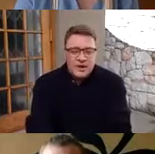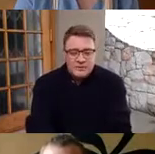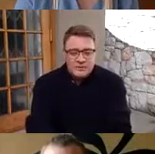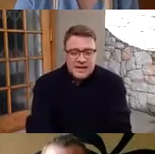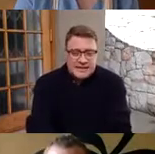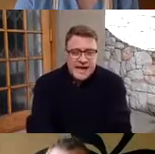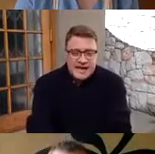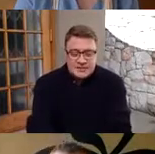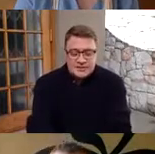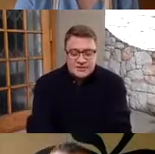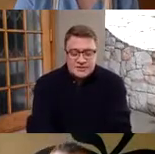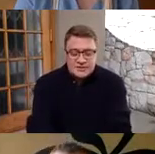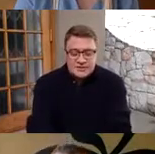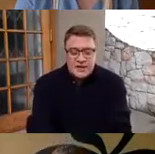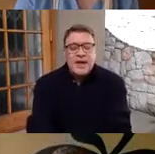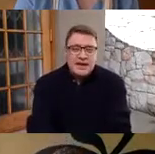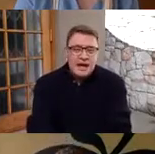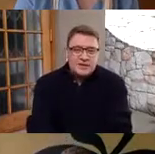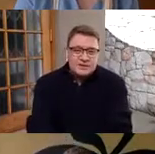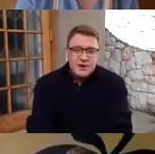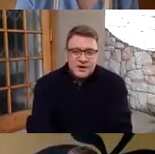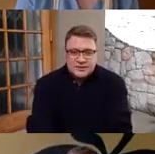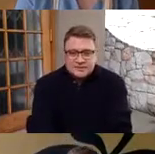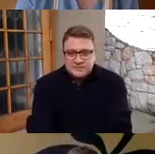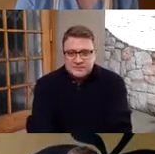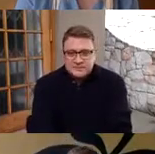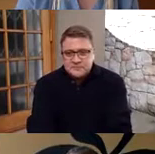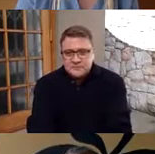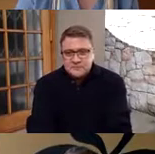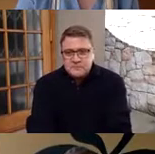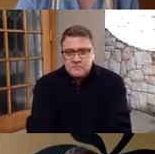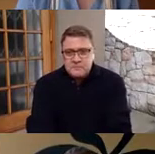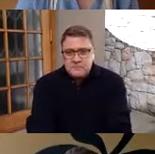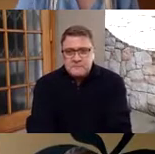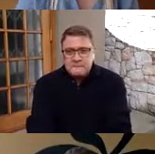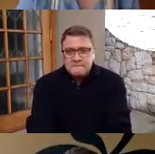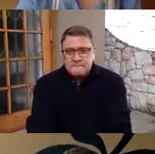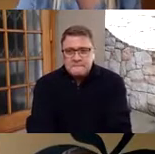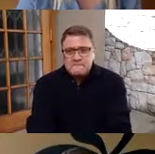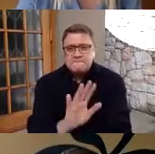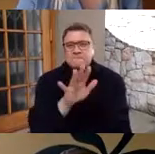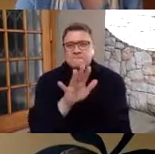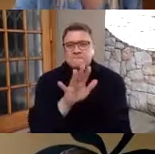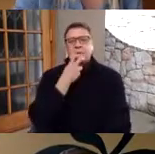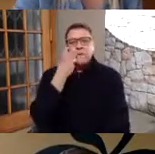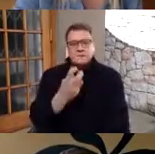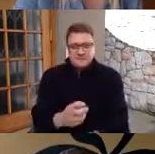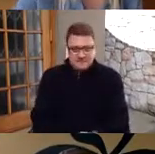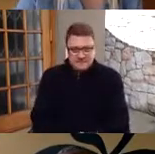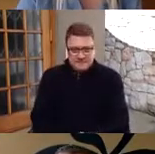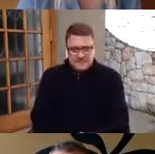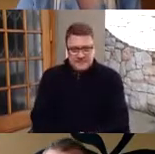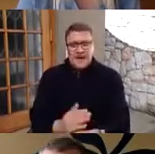also a way of creating access, and I use it quite a lot. That's awesome. And thank you